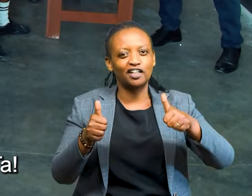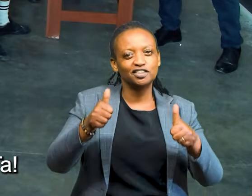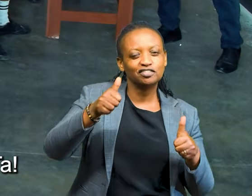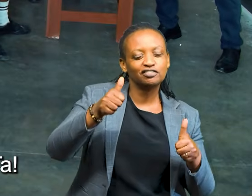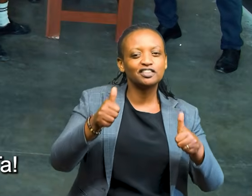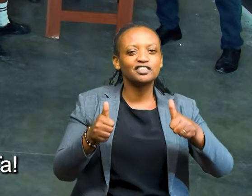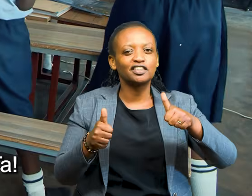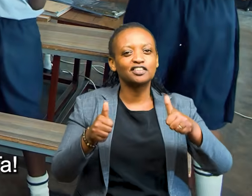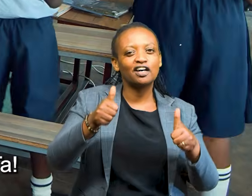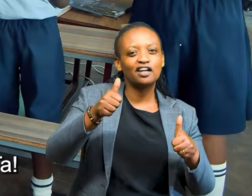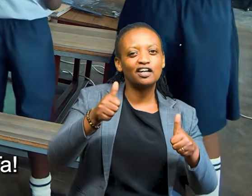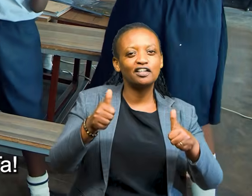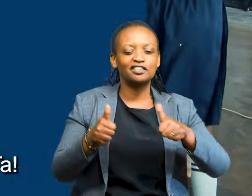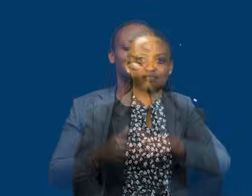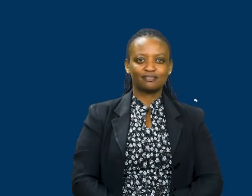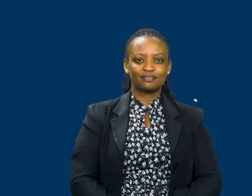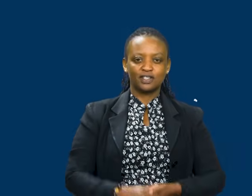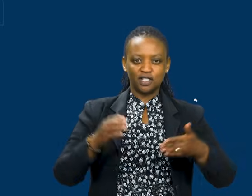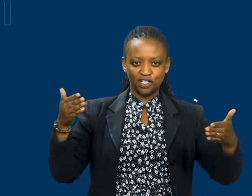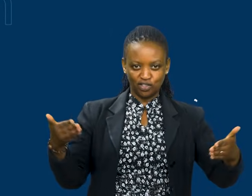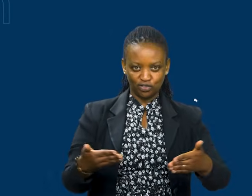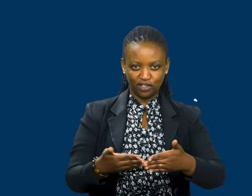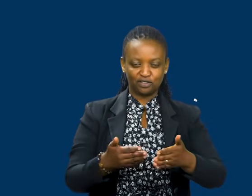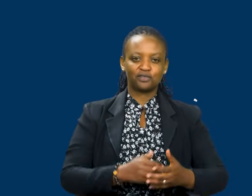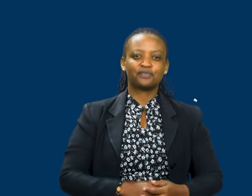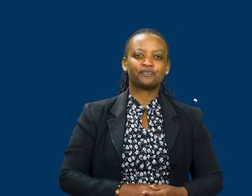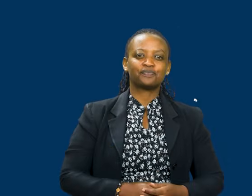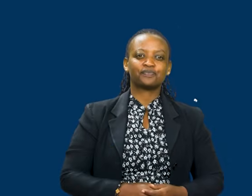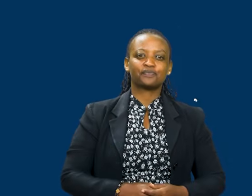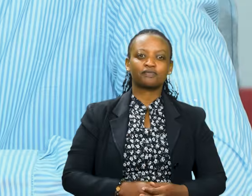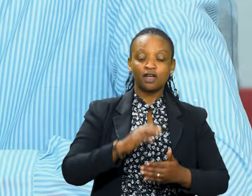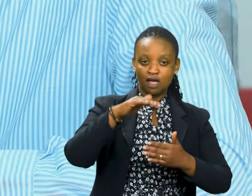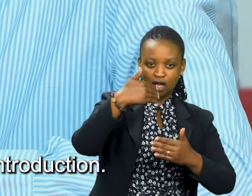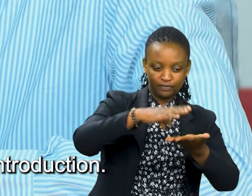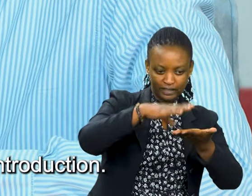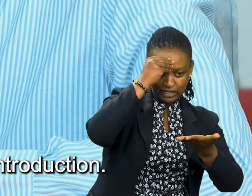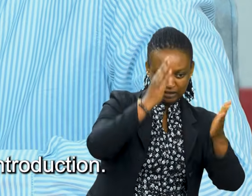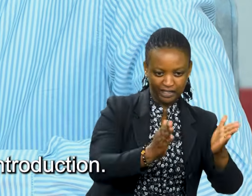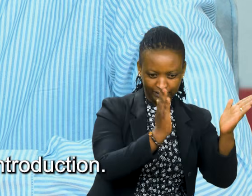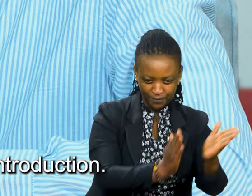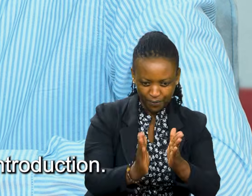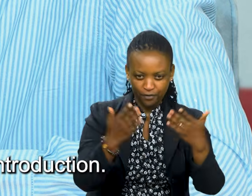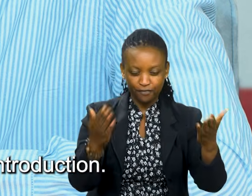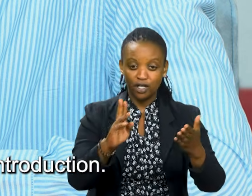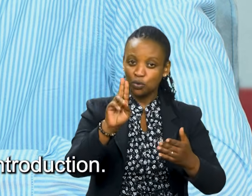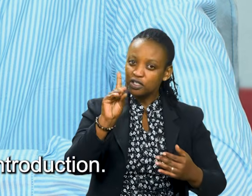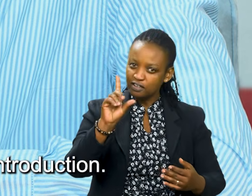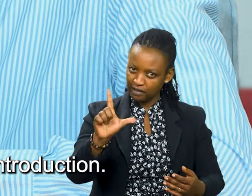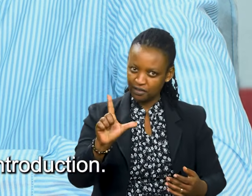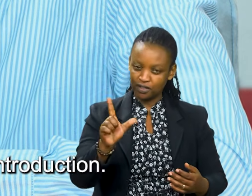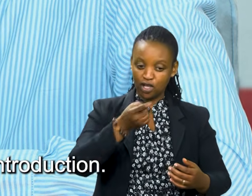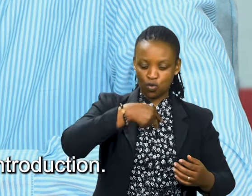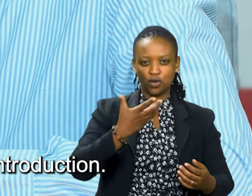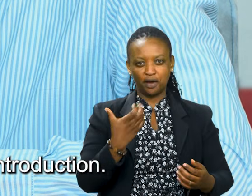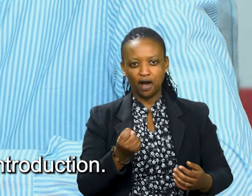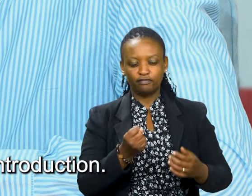A tootie time. A tootie time. Introduction. After learner's readiness, in